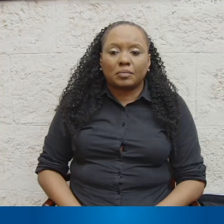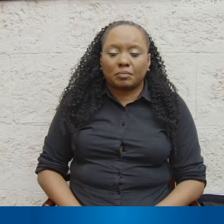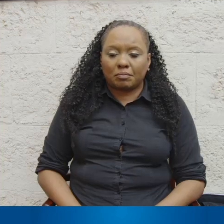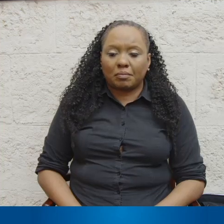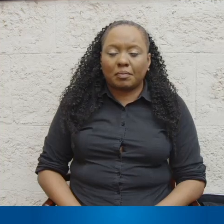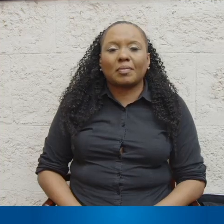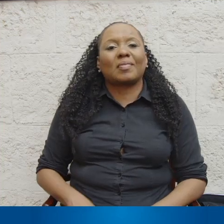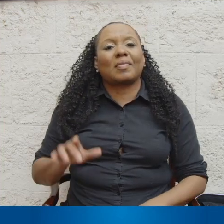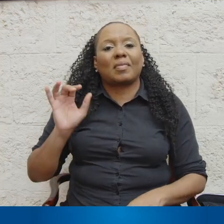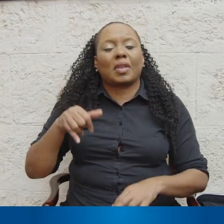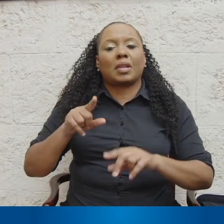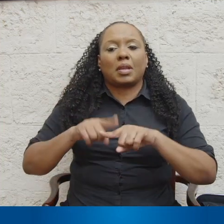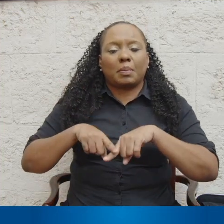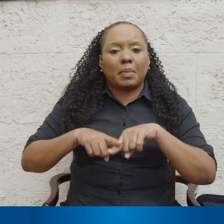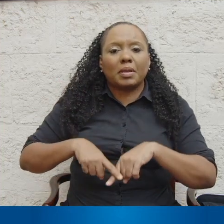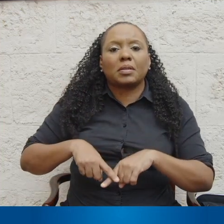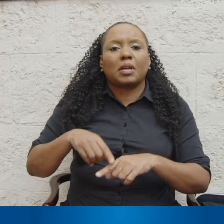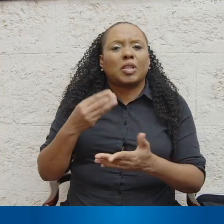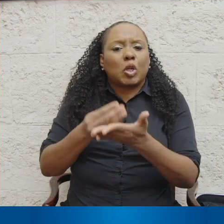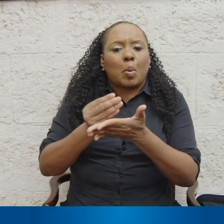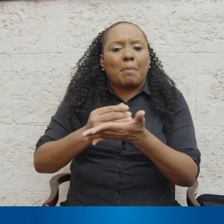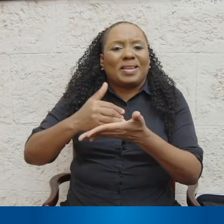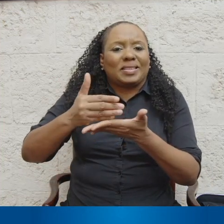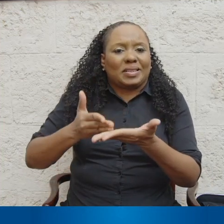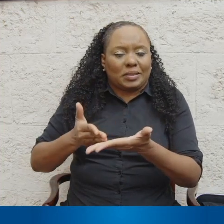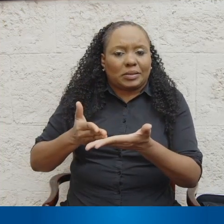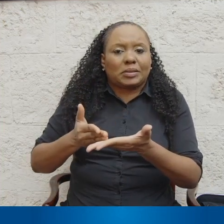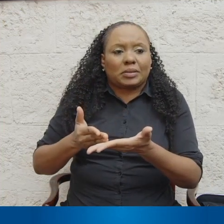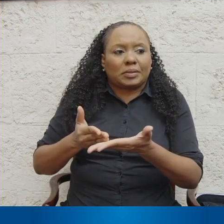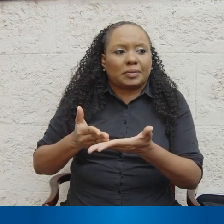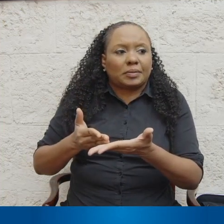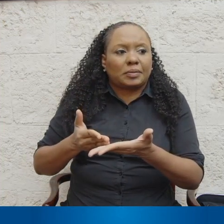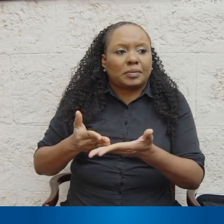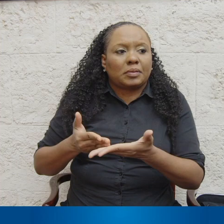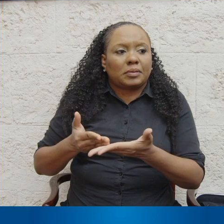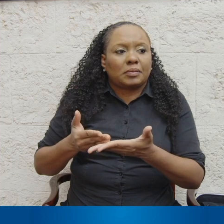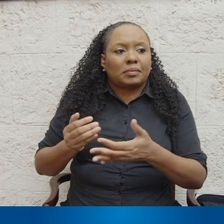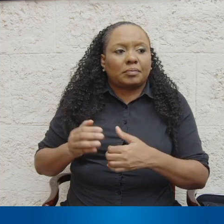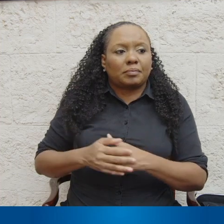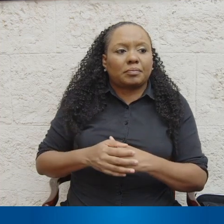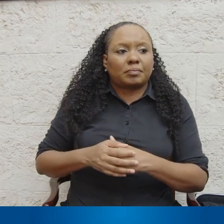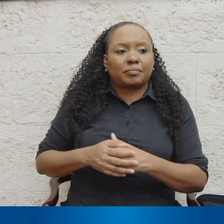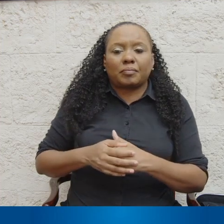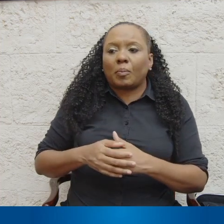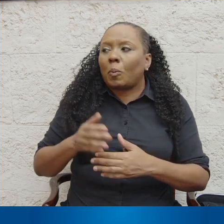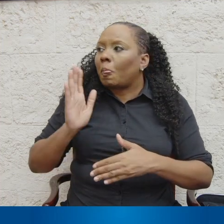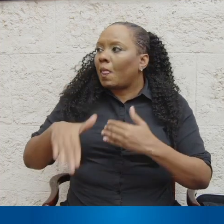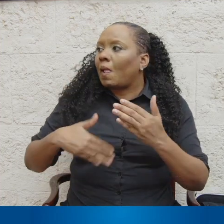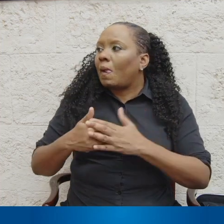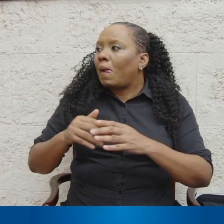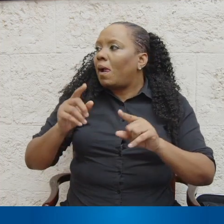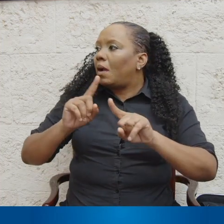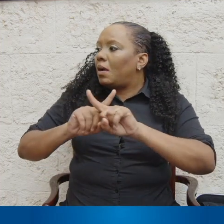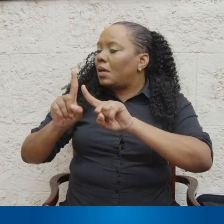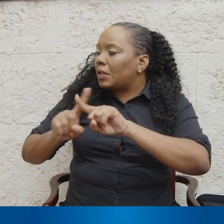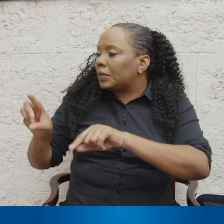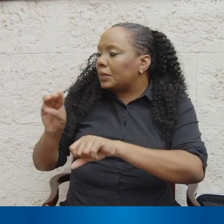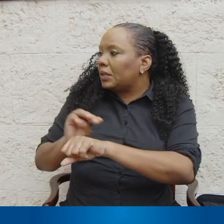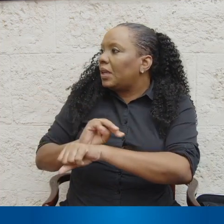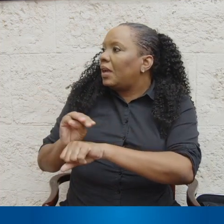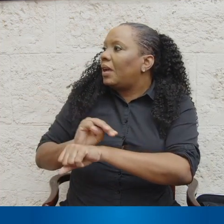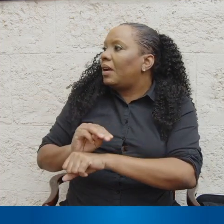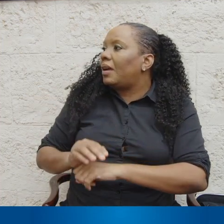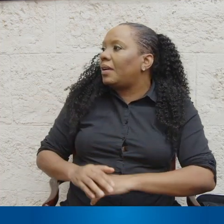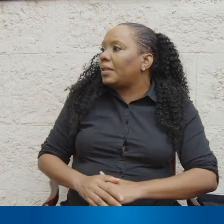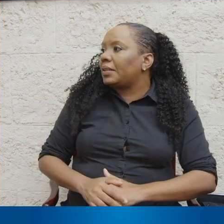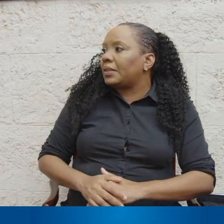Government is using one cup, as I always like to say, so every different ministry is pouring from the same cup. So when finances become available, we